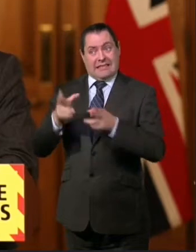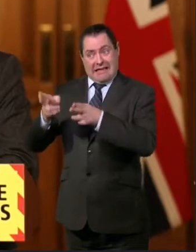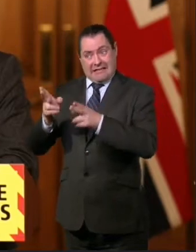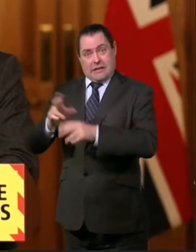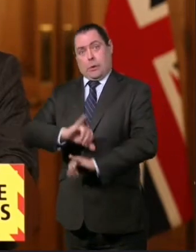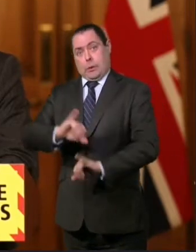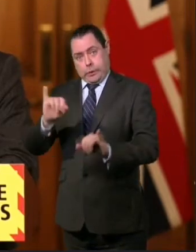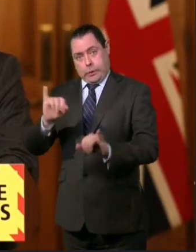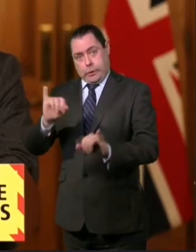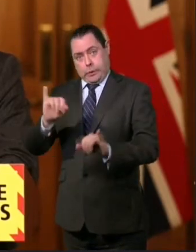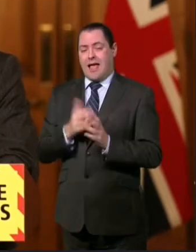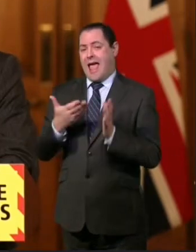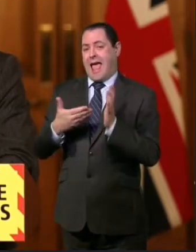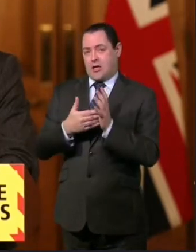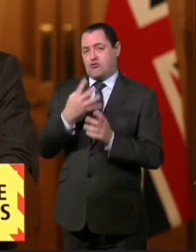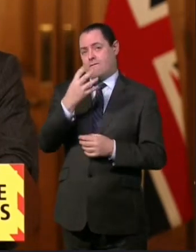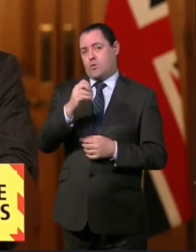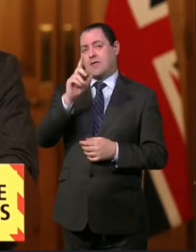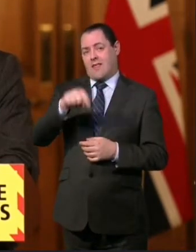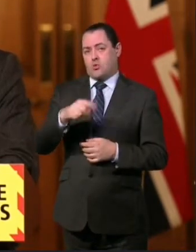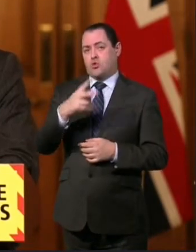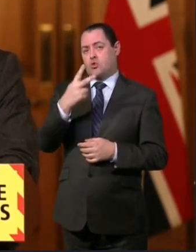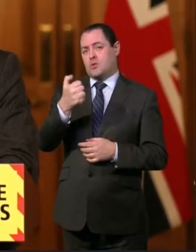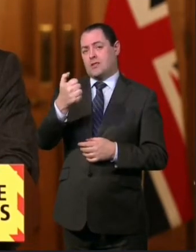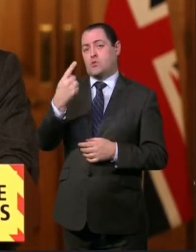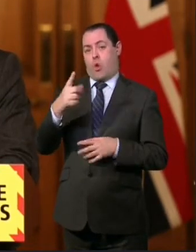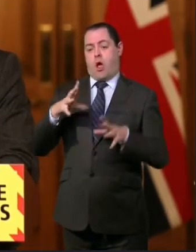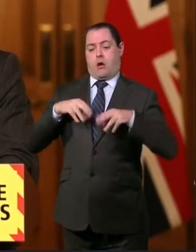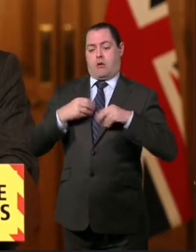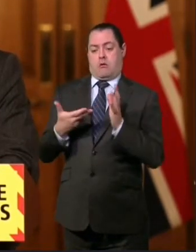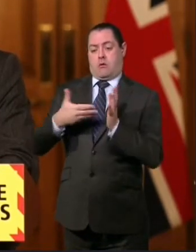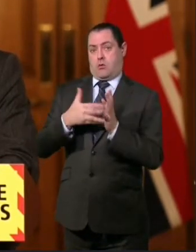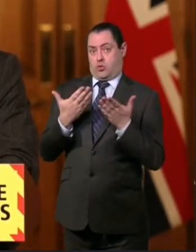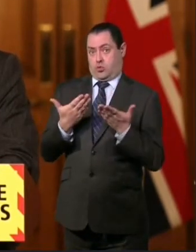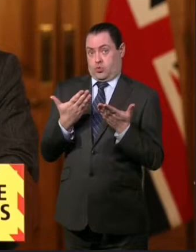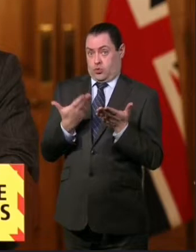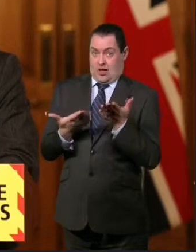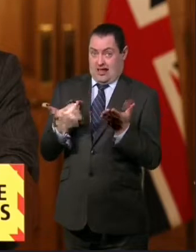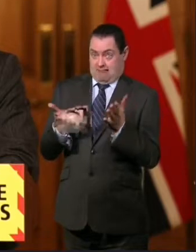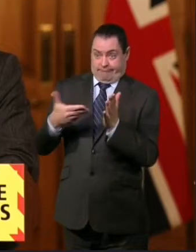40,261 positive cases since yesterday, we have